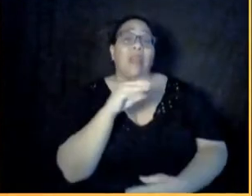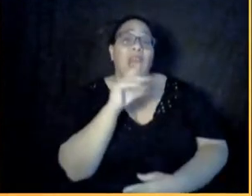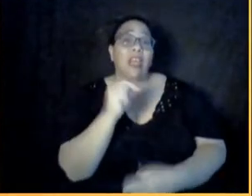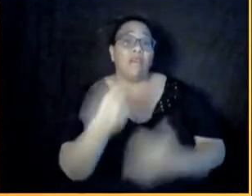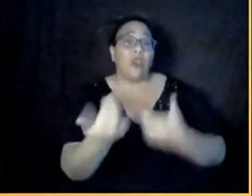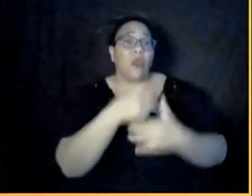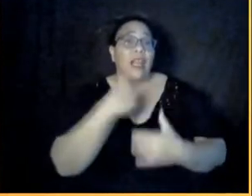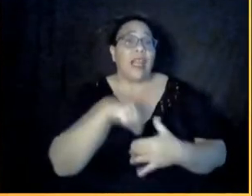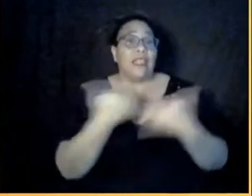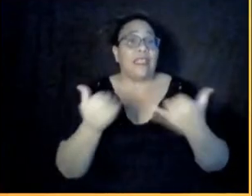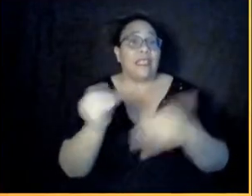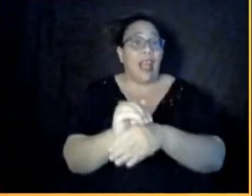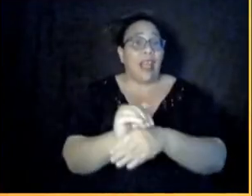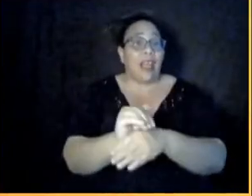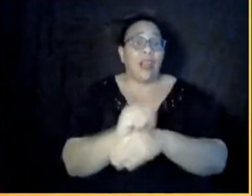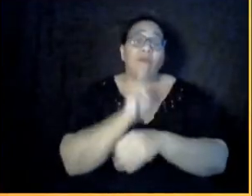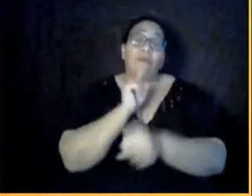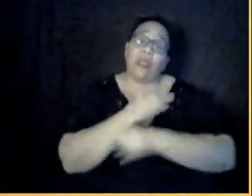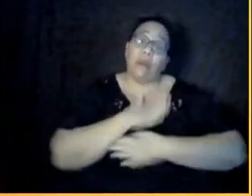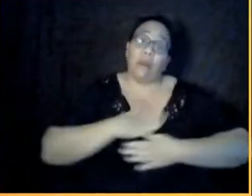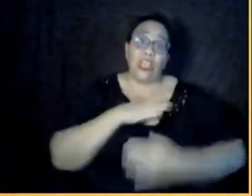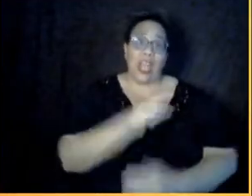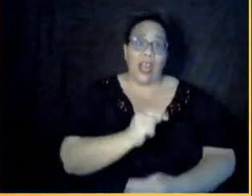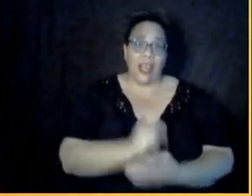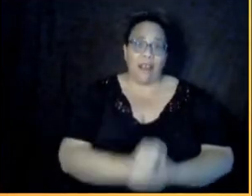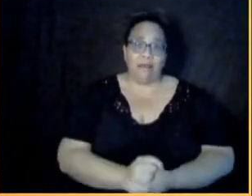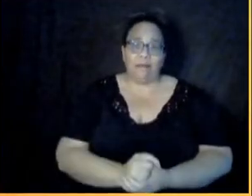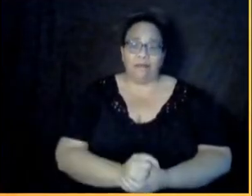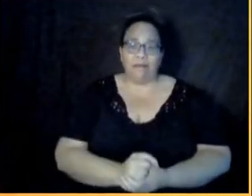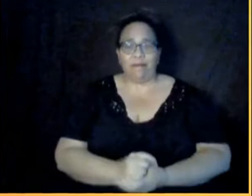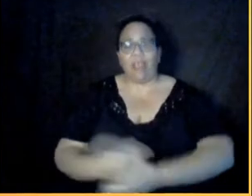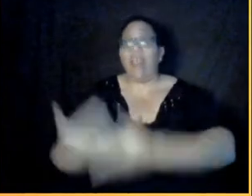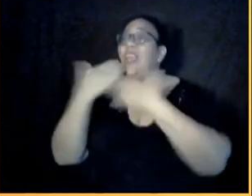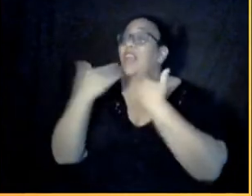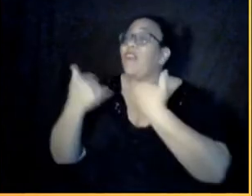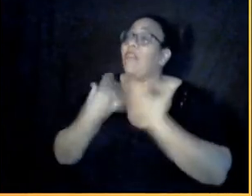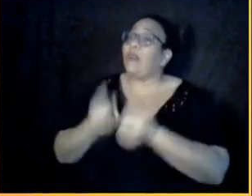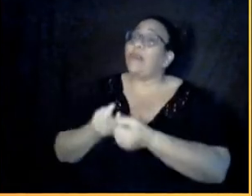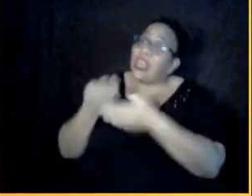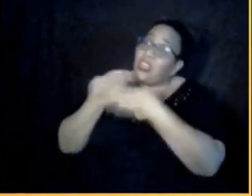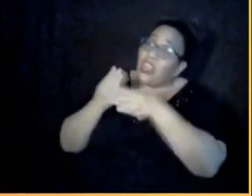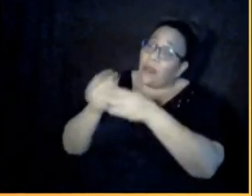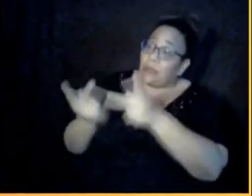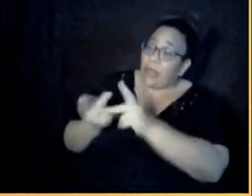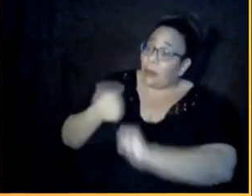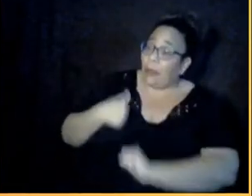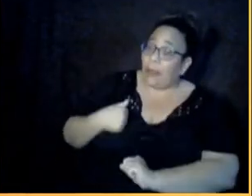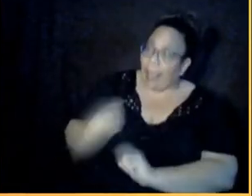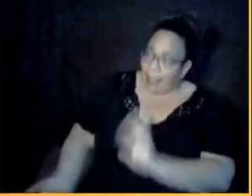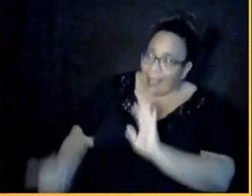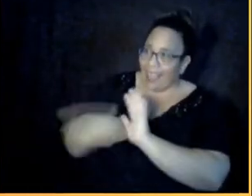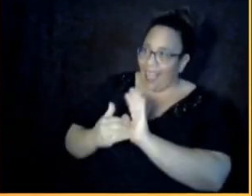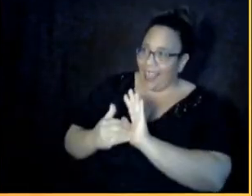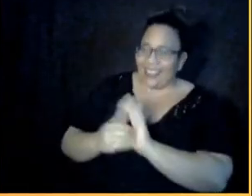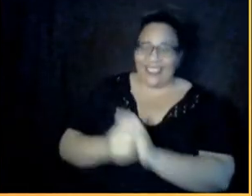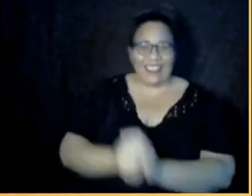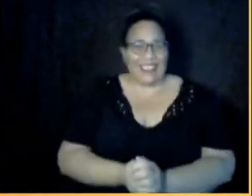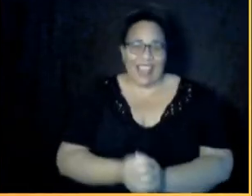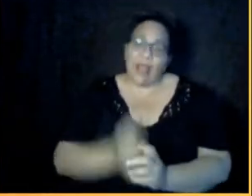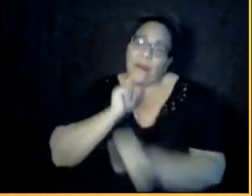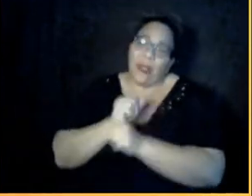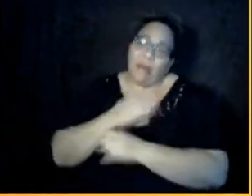Really appreciate it. Thank you for having me and sharing your space with me once again. Of course. I appreciate